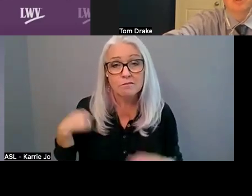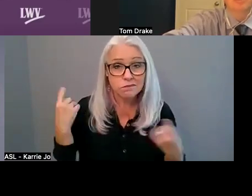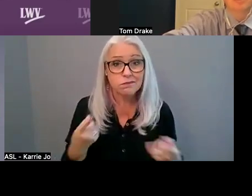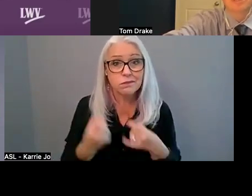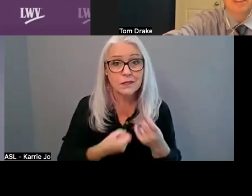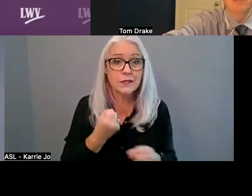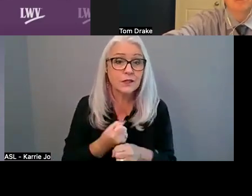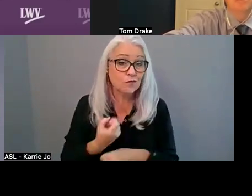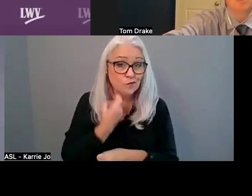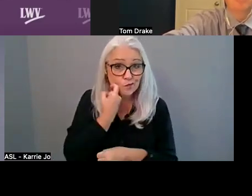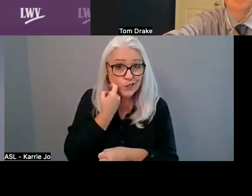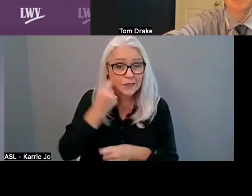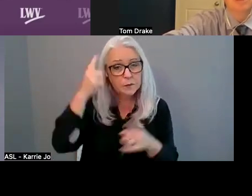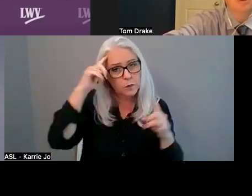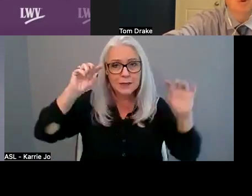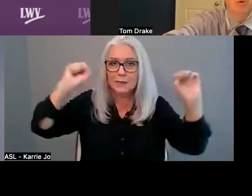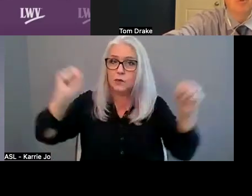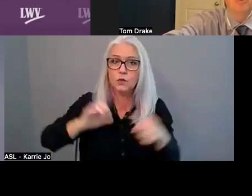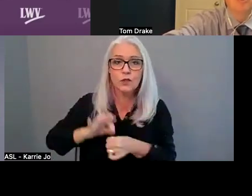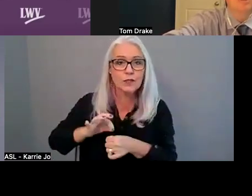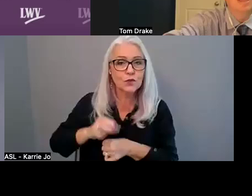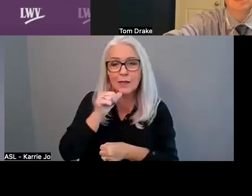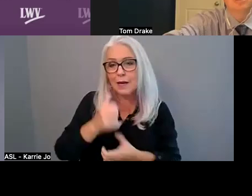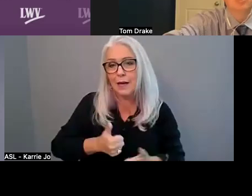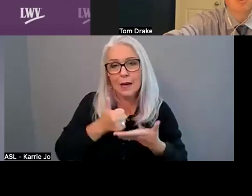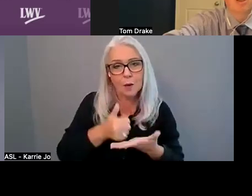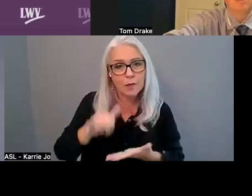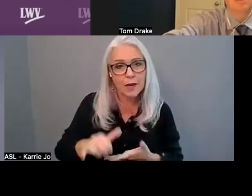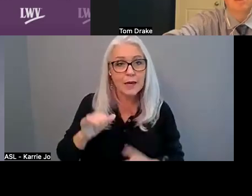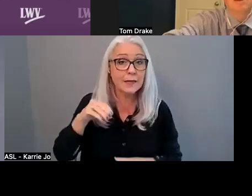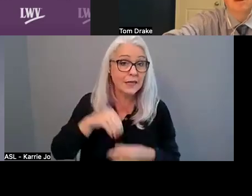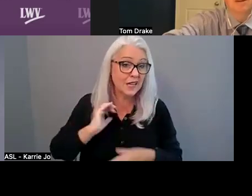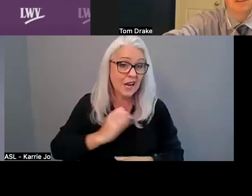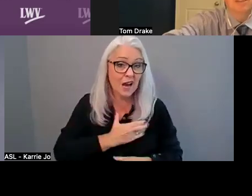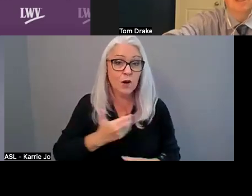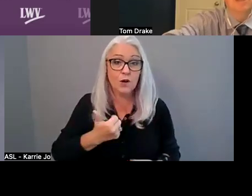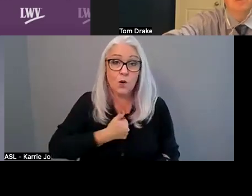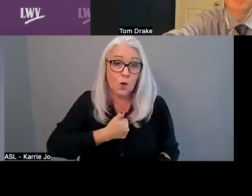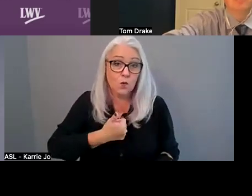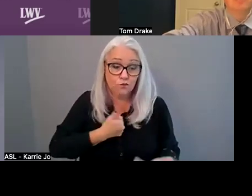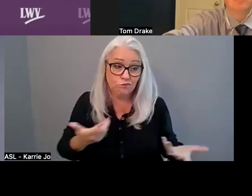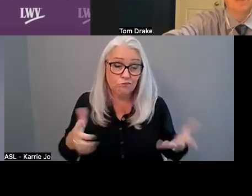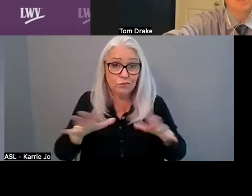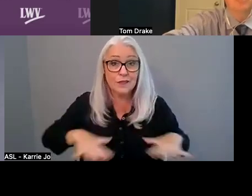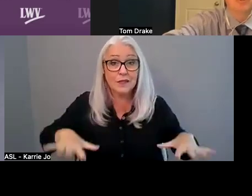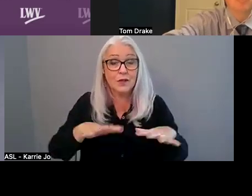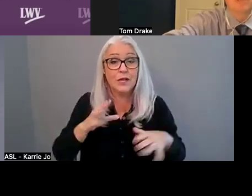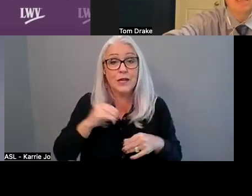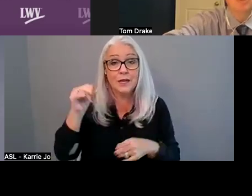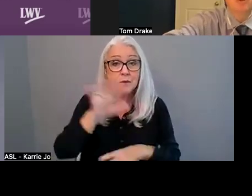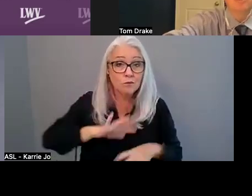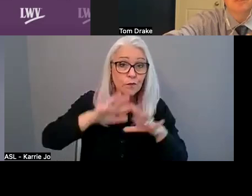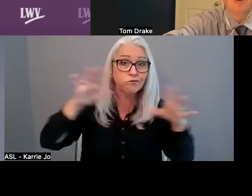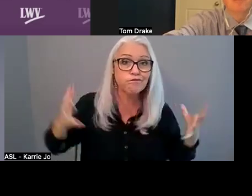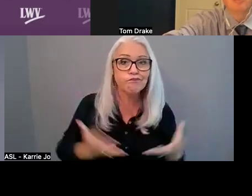presidential election definitely didn't help that, just in our own community and nationwide. And I also feel like I'd like to just